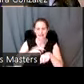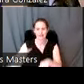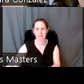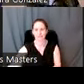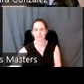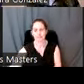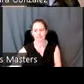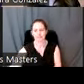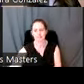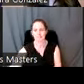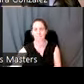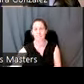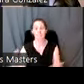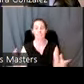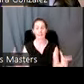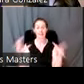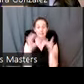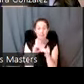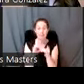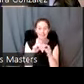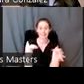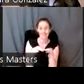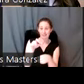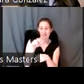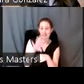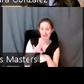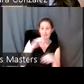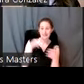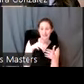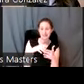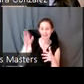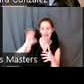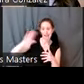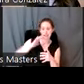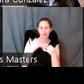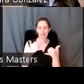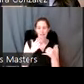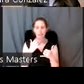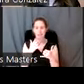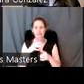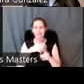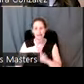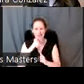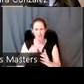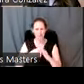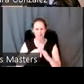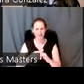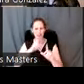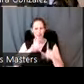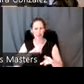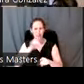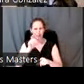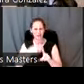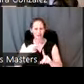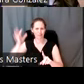And in combining these field and lab-based studies of ancient and contemporary sites, we begin to answer questions about the past, from